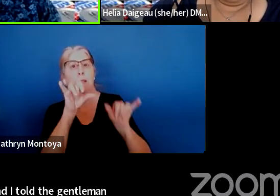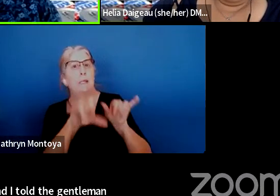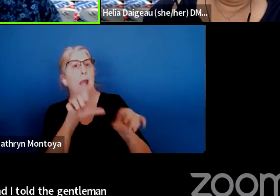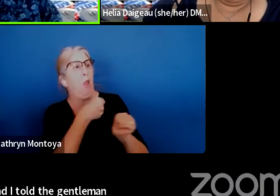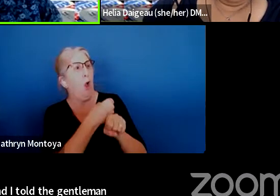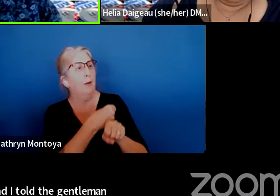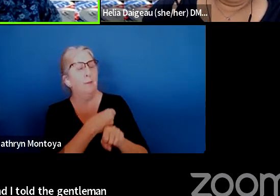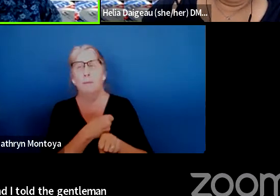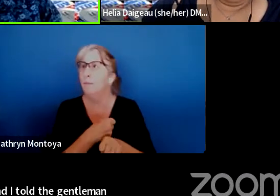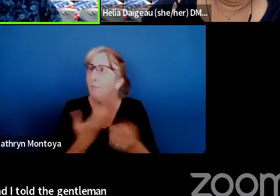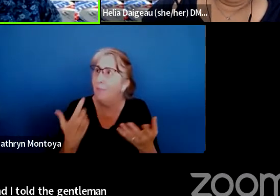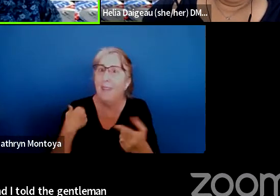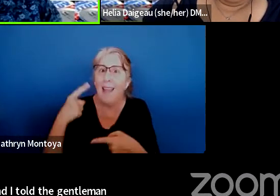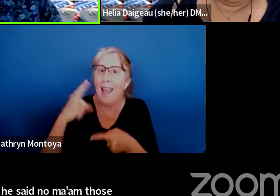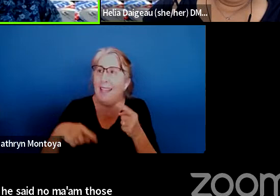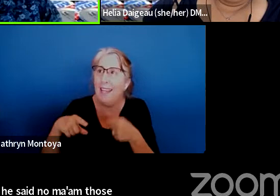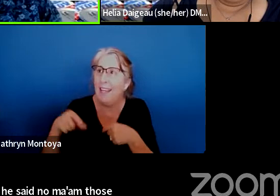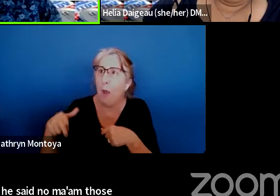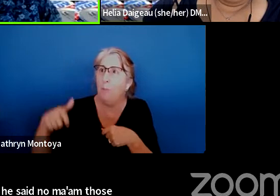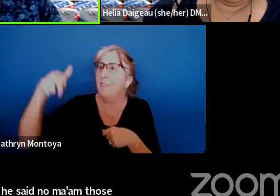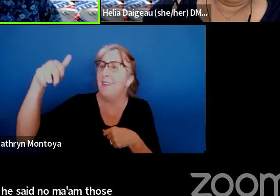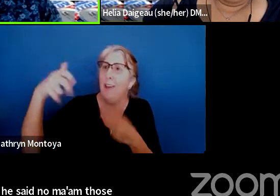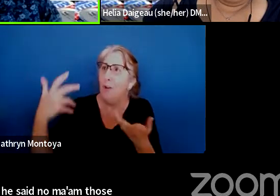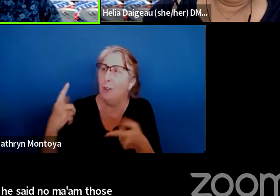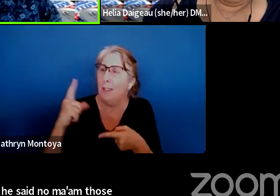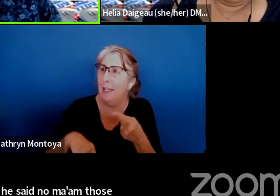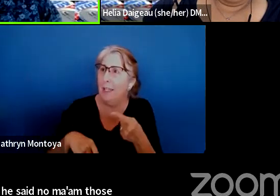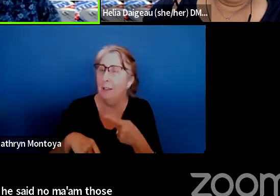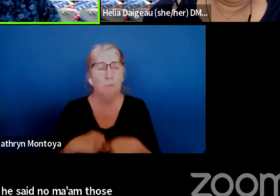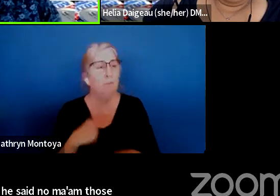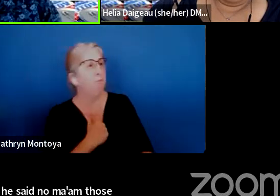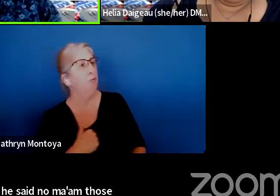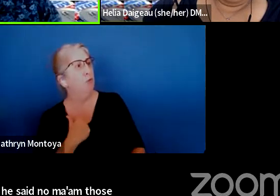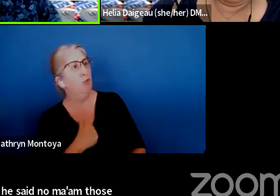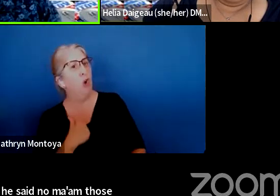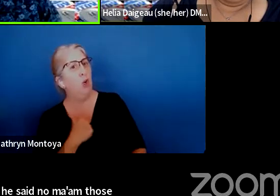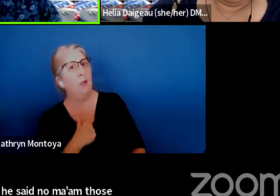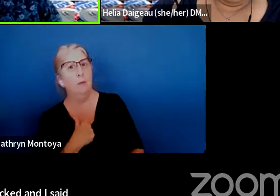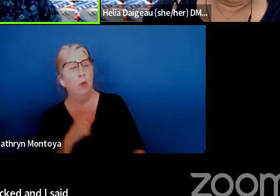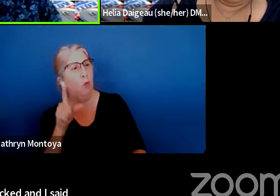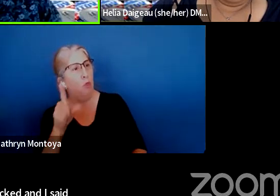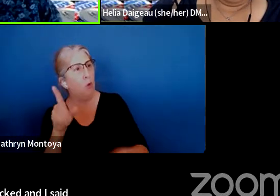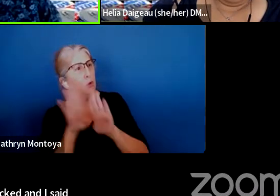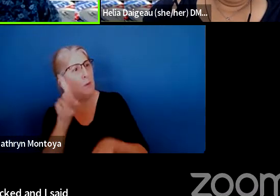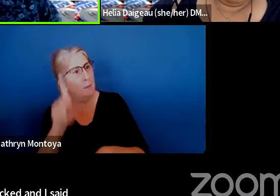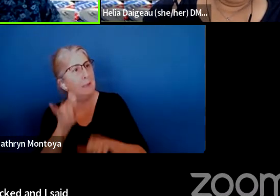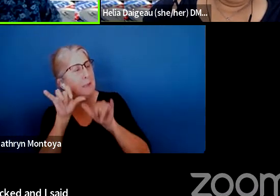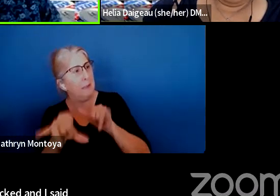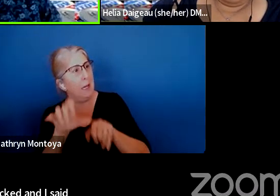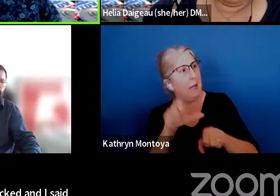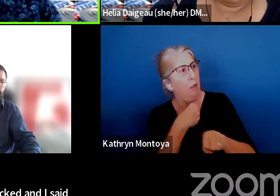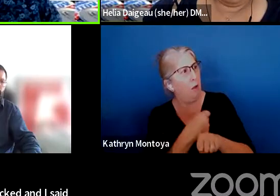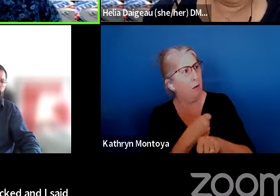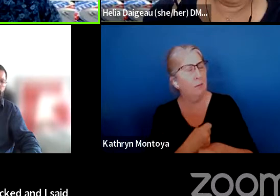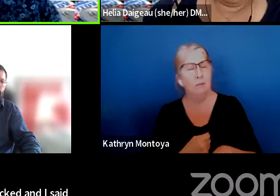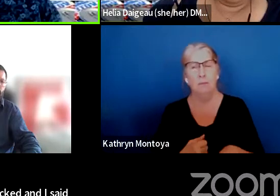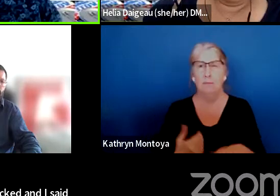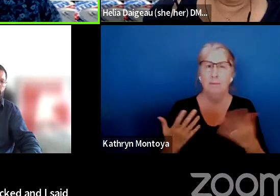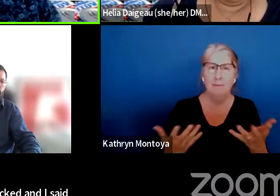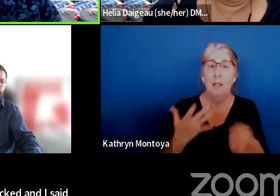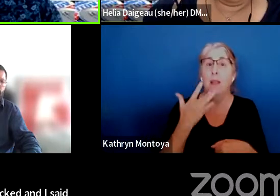And I said, but I can't get up these stairs. And he says, sorry, those doors need to be locked. Luckily, I have